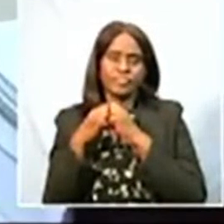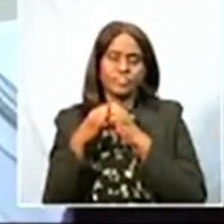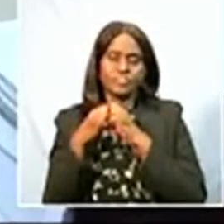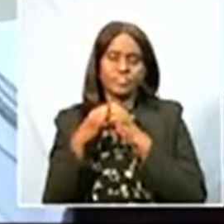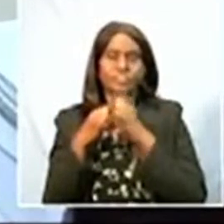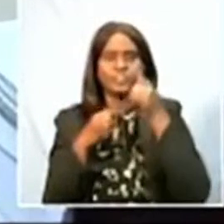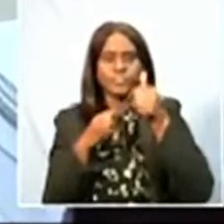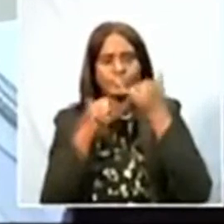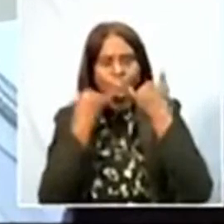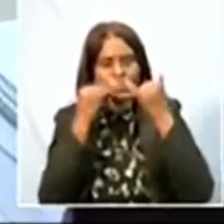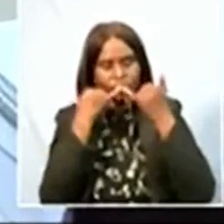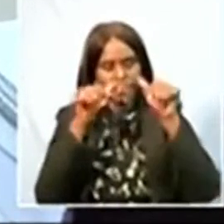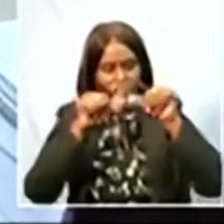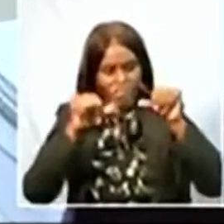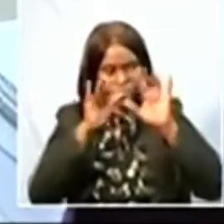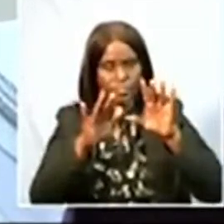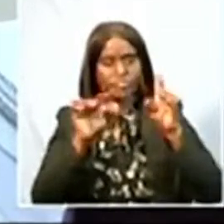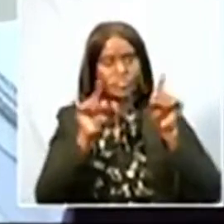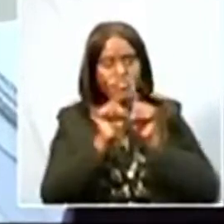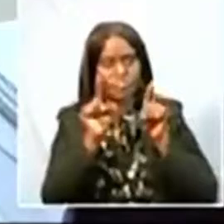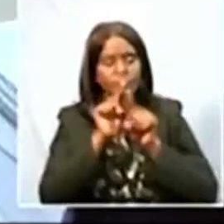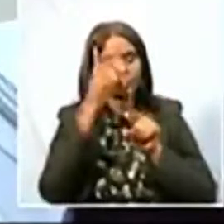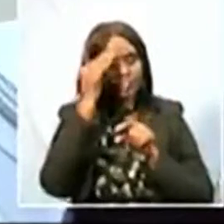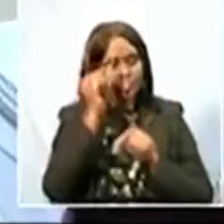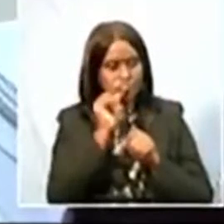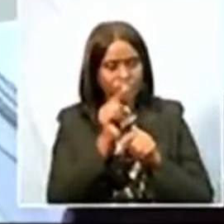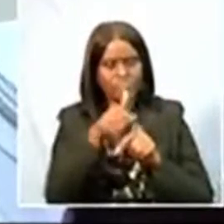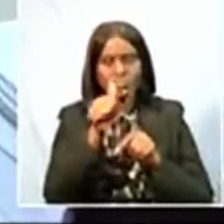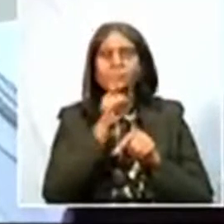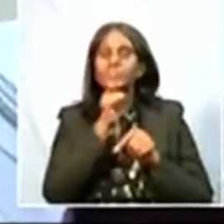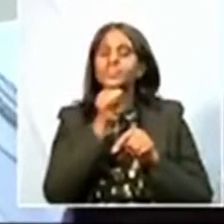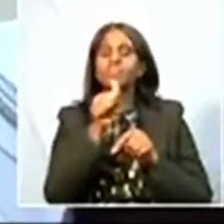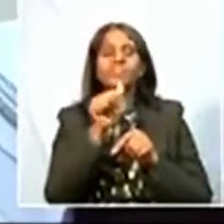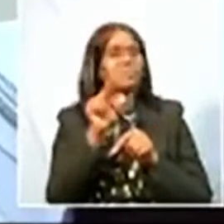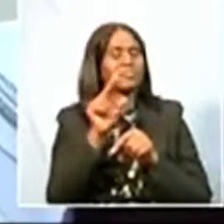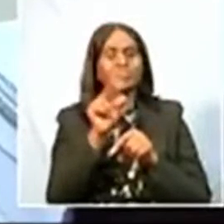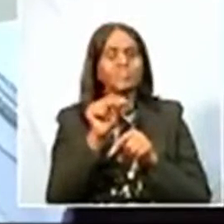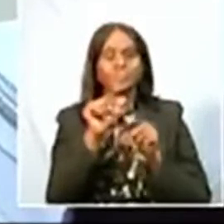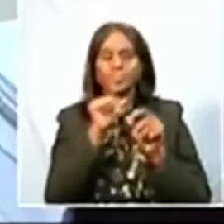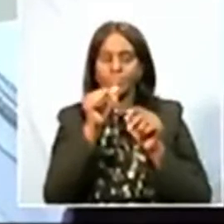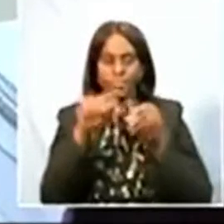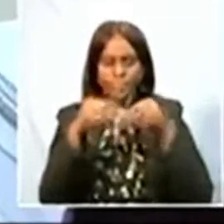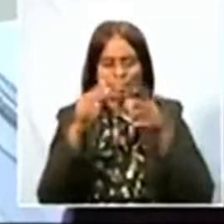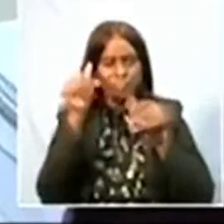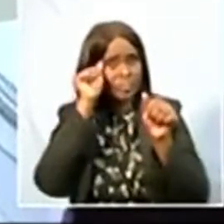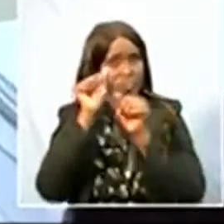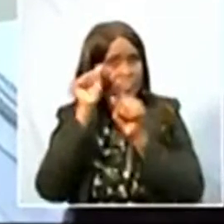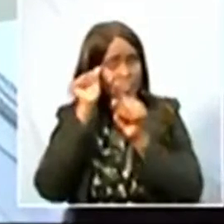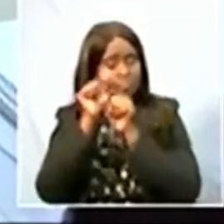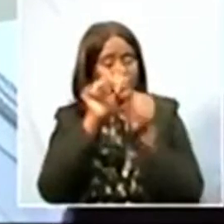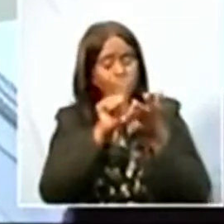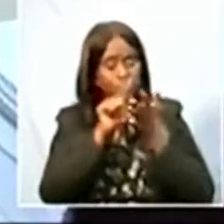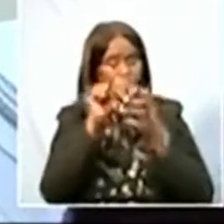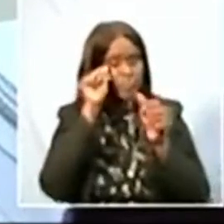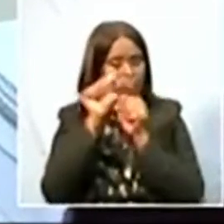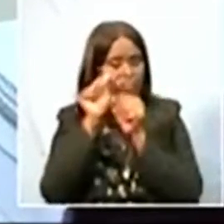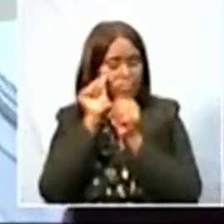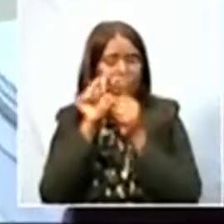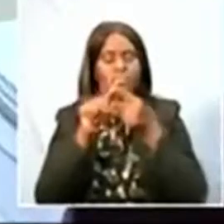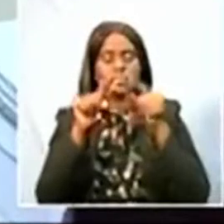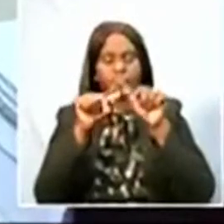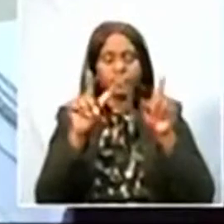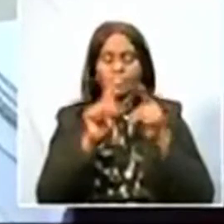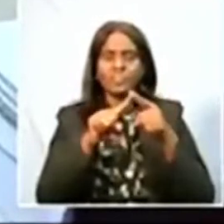You were telling the auditors, and that is why you could not give the loan agreements to the auditors